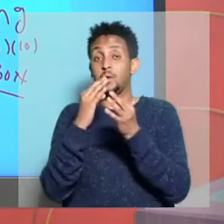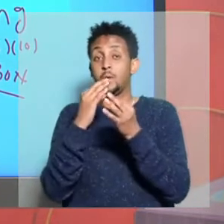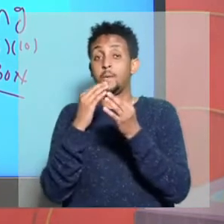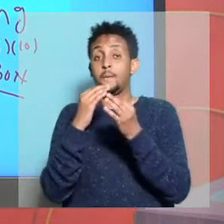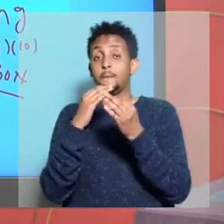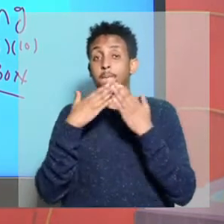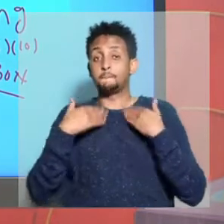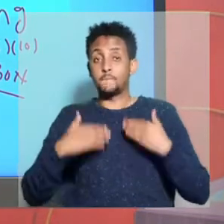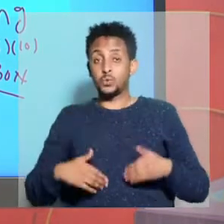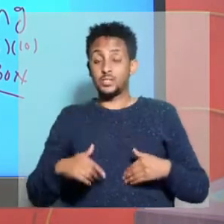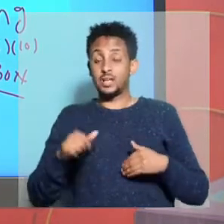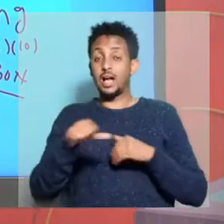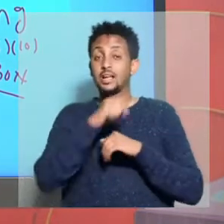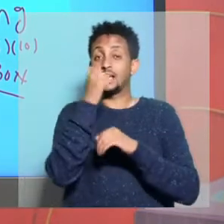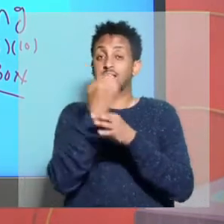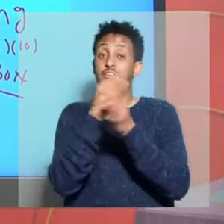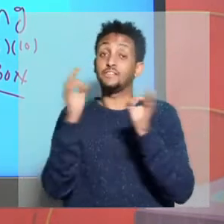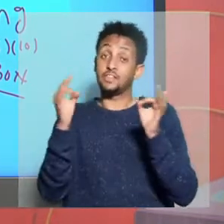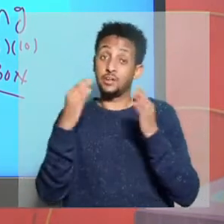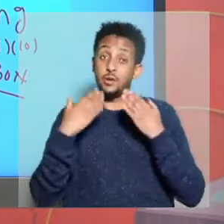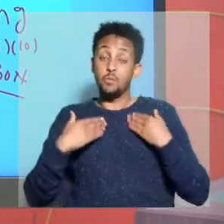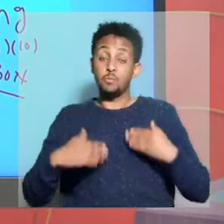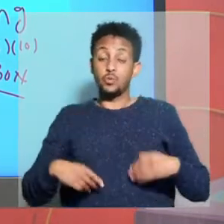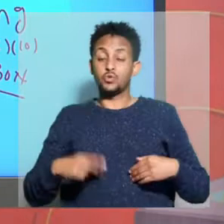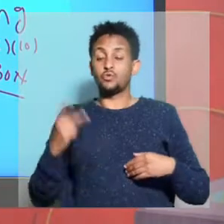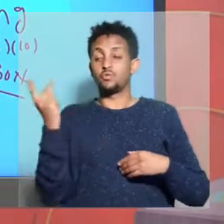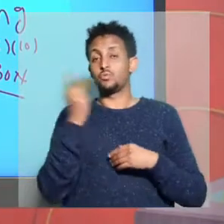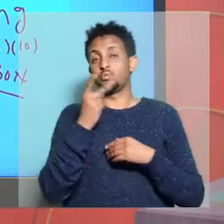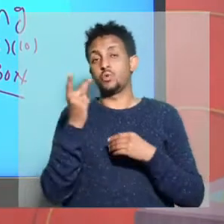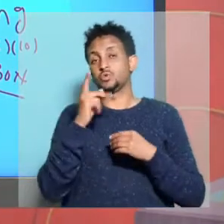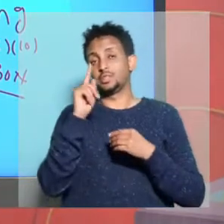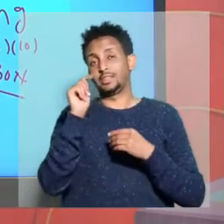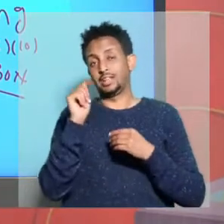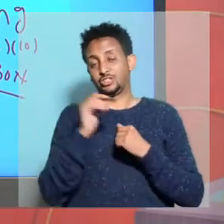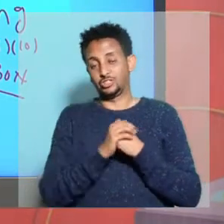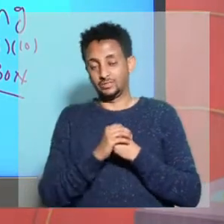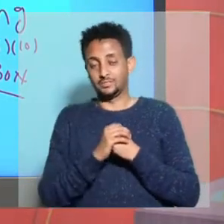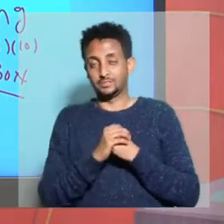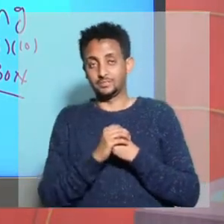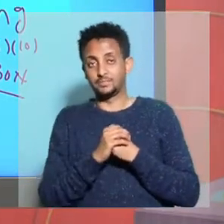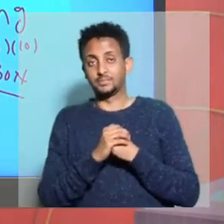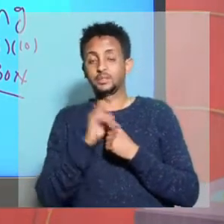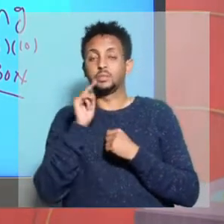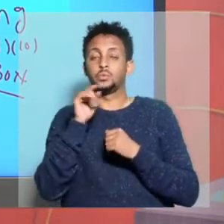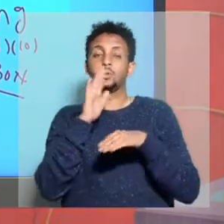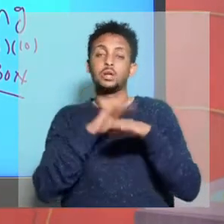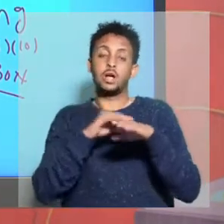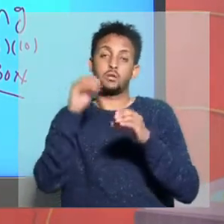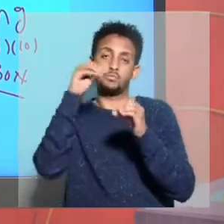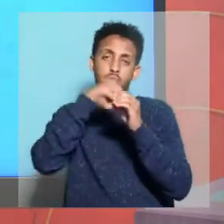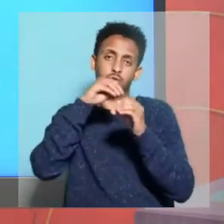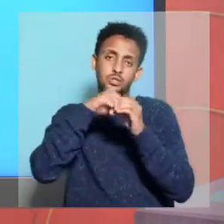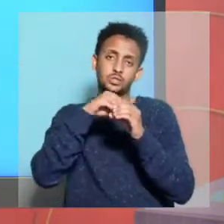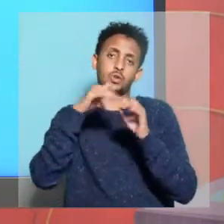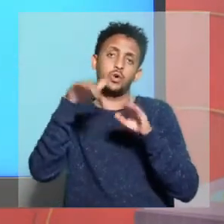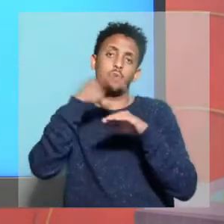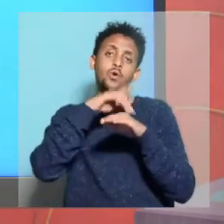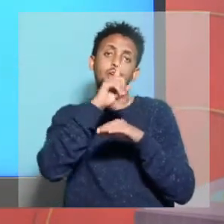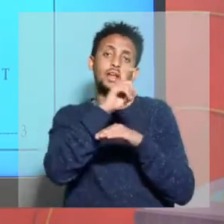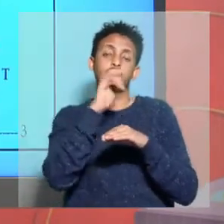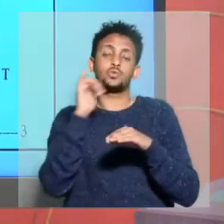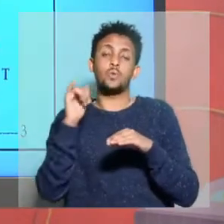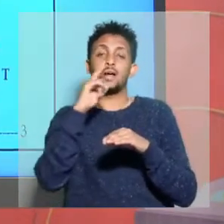this and the other free body diagram of those tension T. We can put it on X,